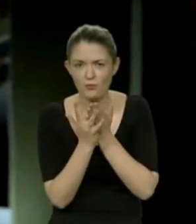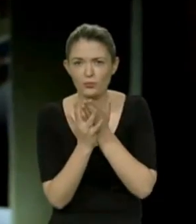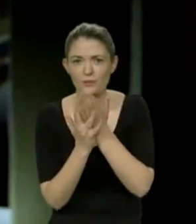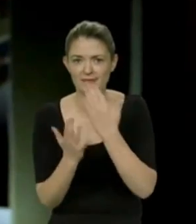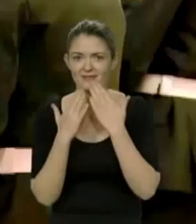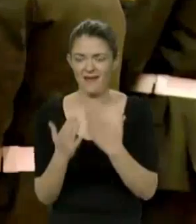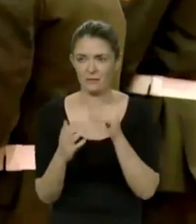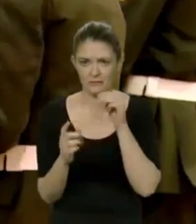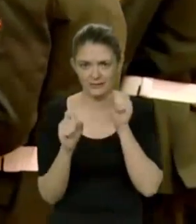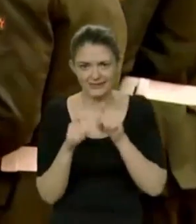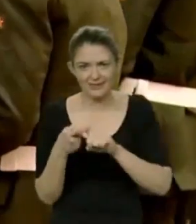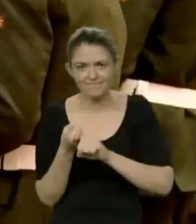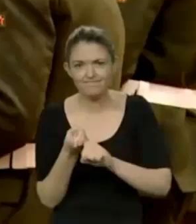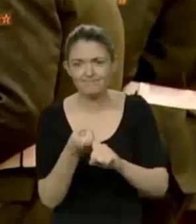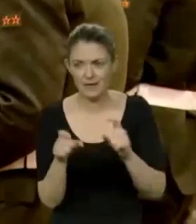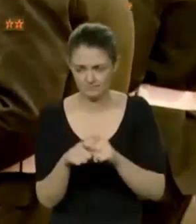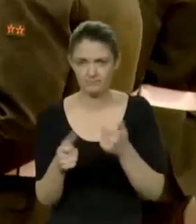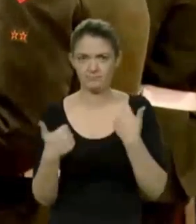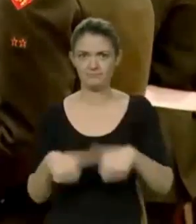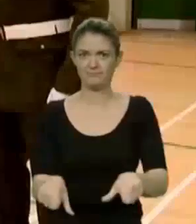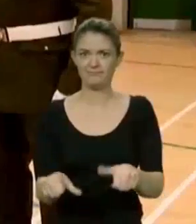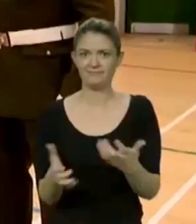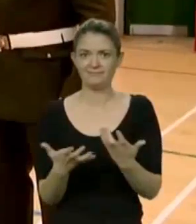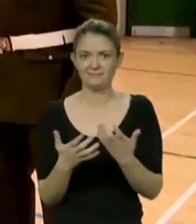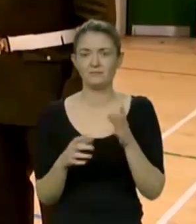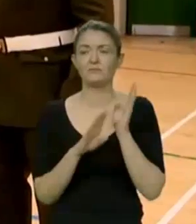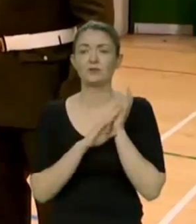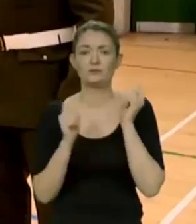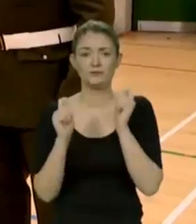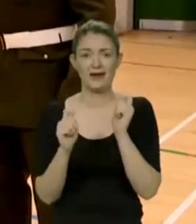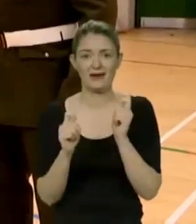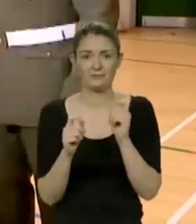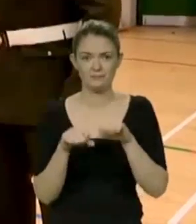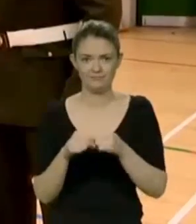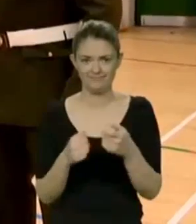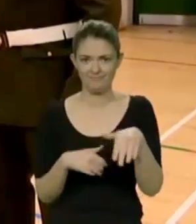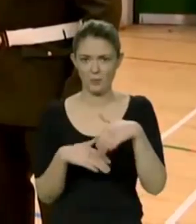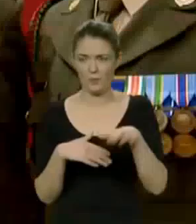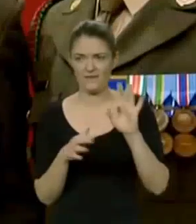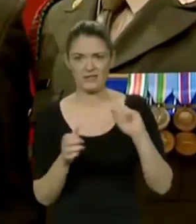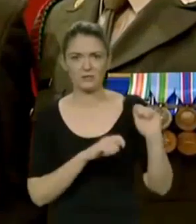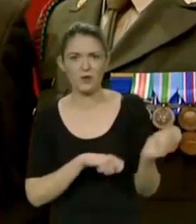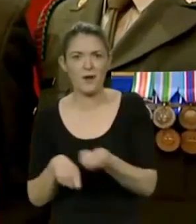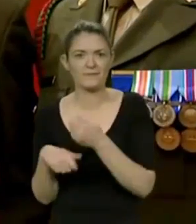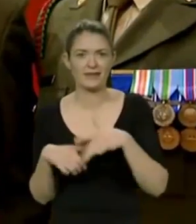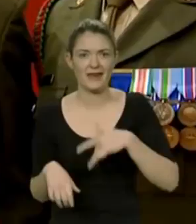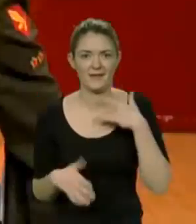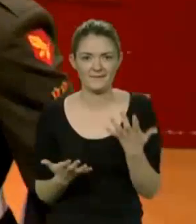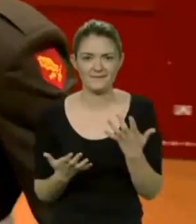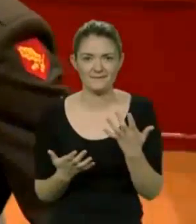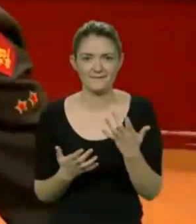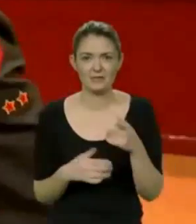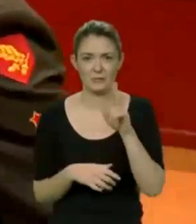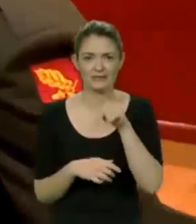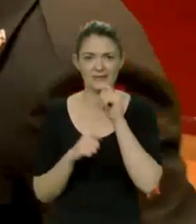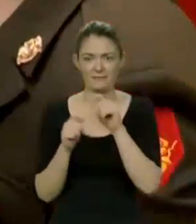and pull through. The recruit training was just kind of to break us away from civvy life. And it has, like, you can tell the way people have changed